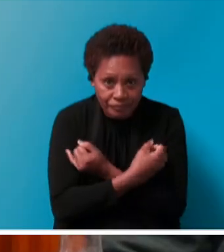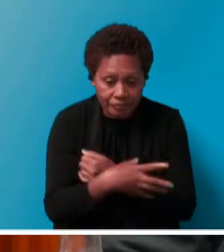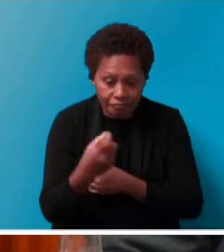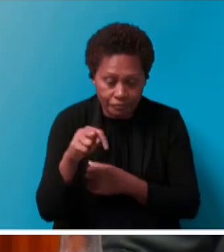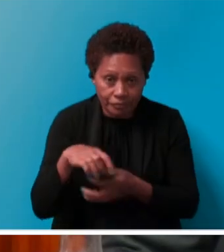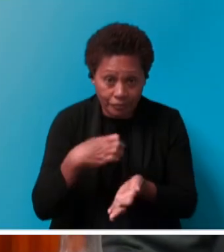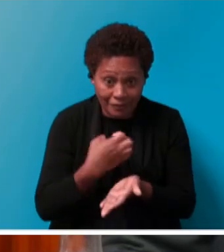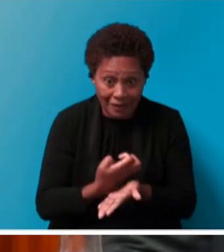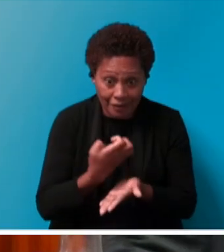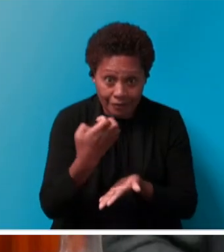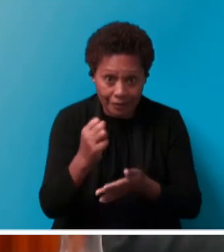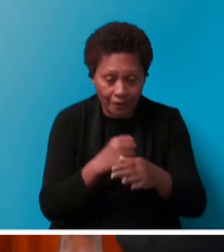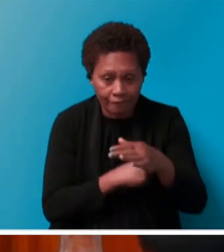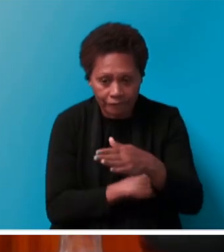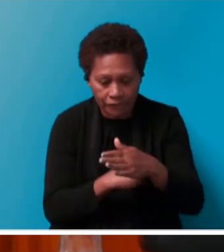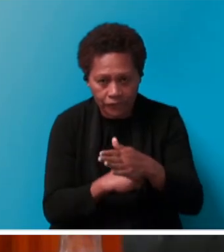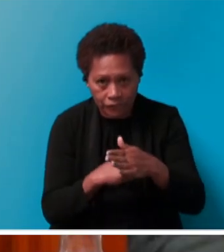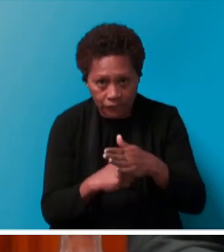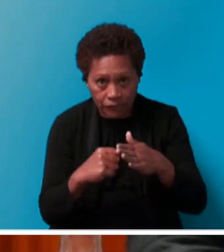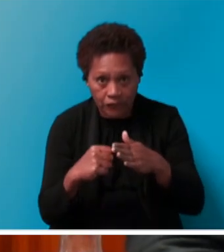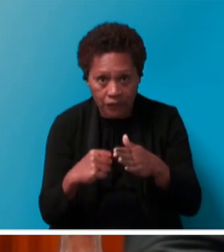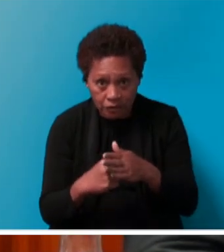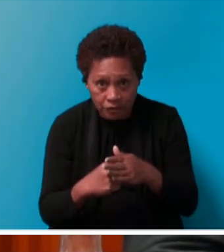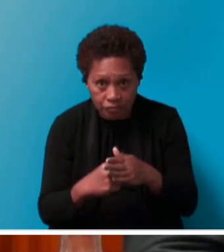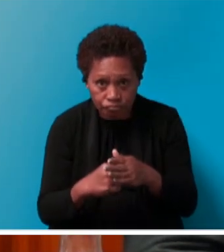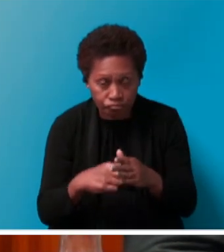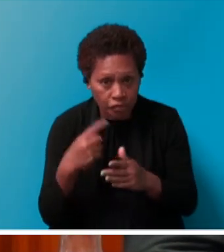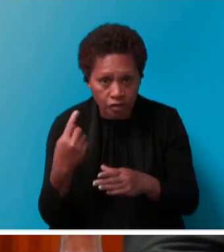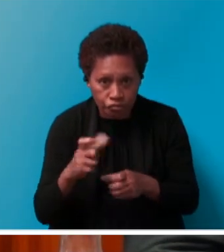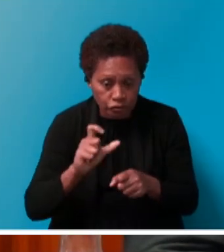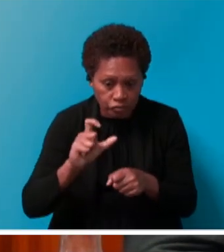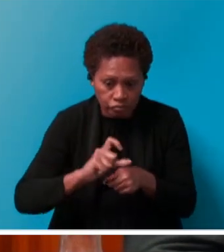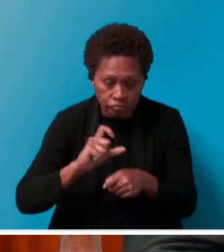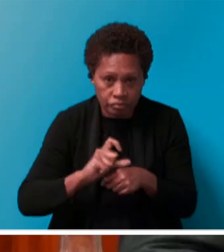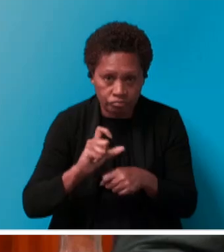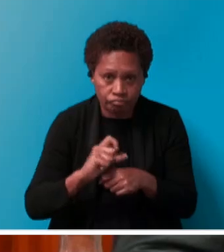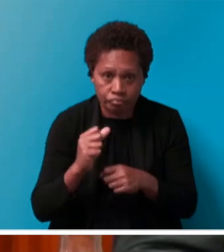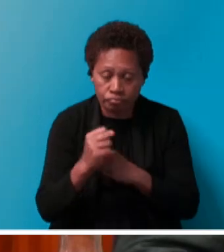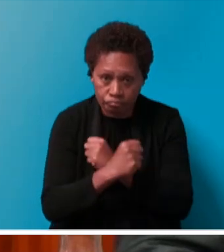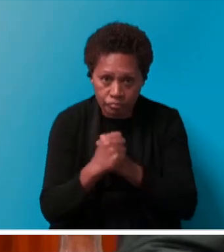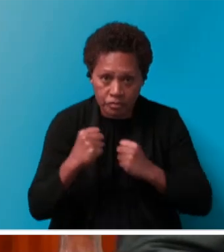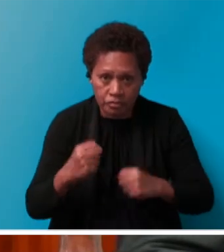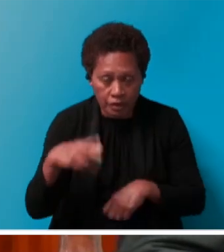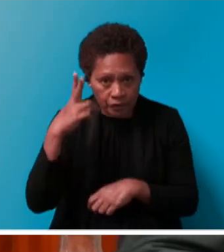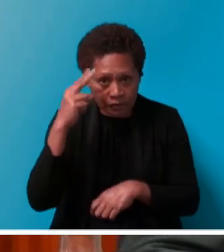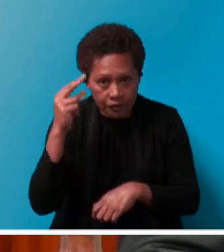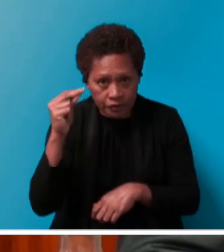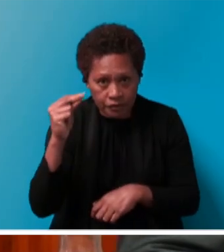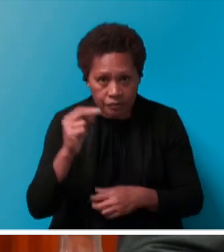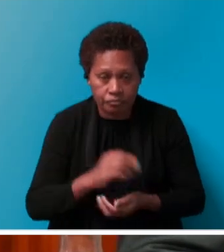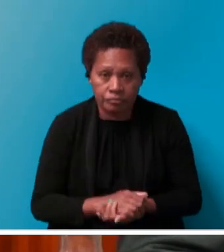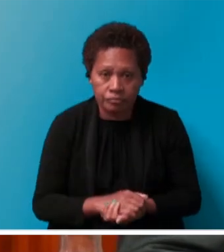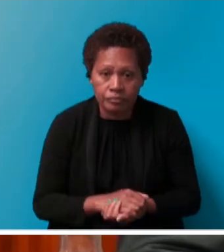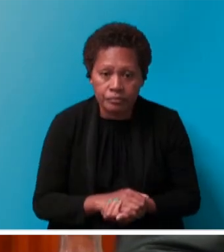foundation for communities whose creativity is uniquely and powerful Fijian. This